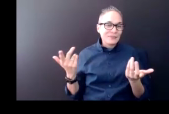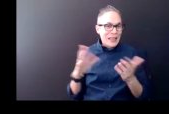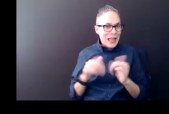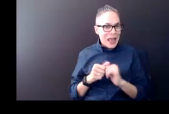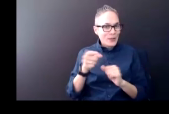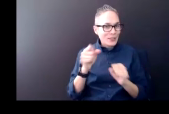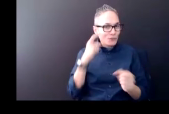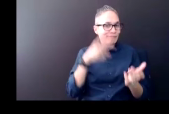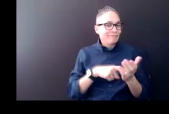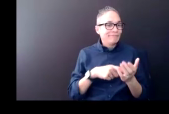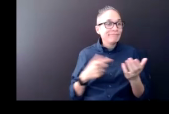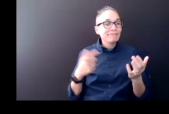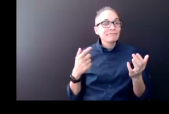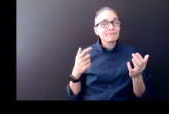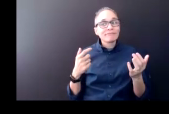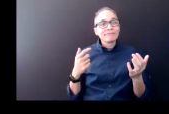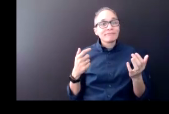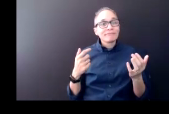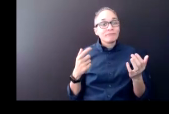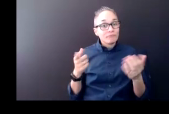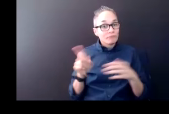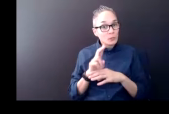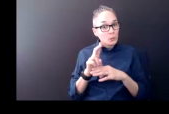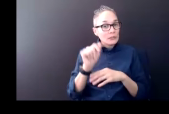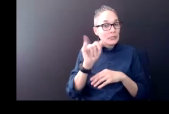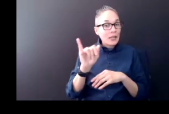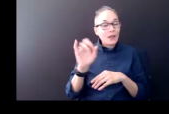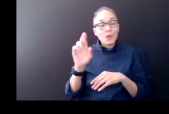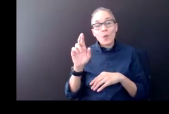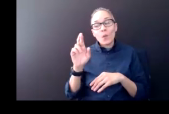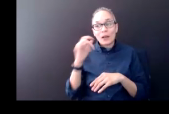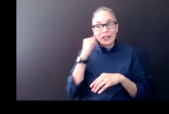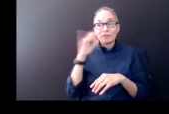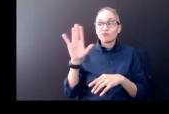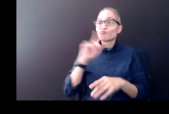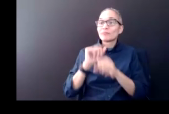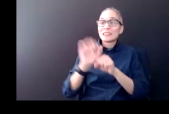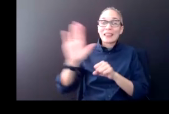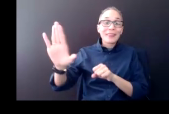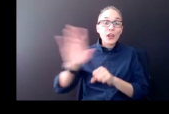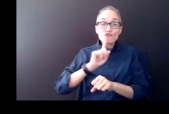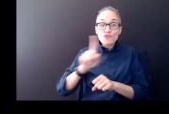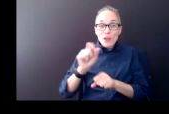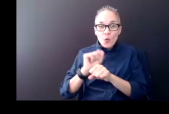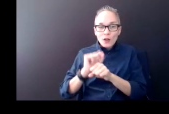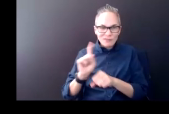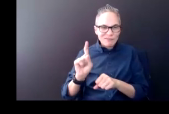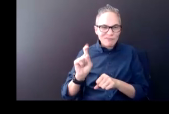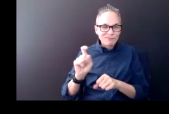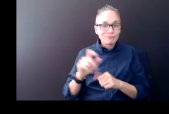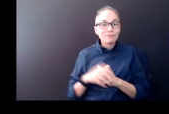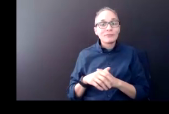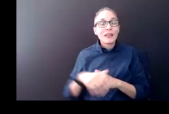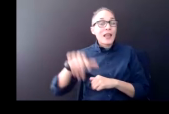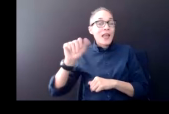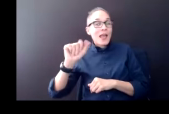you distinguish um, that they're using AI or if that's the student themselves? And I like